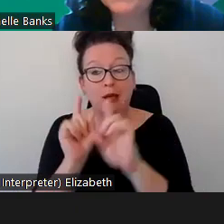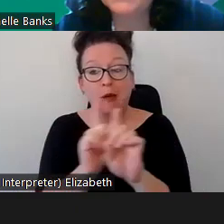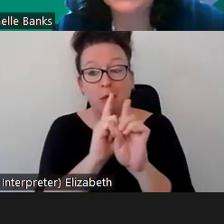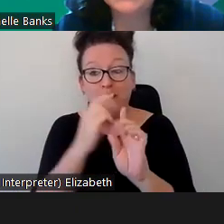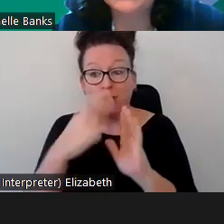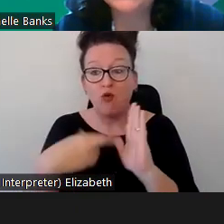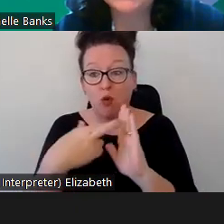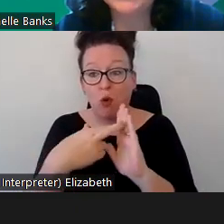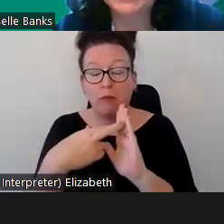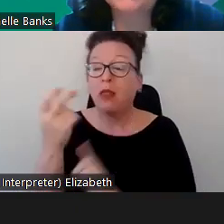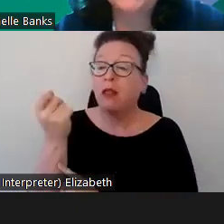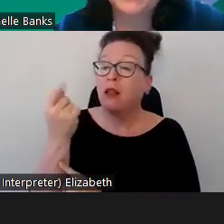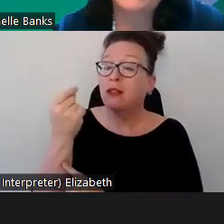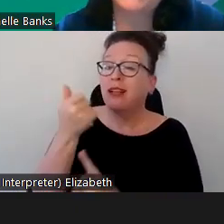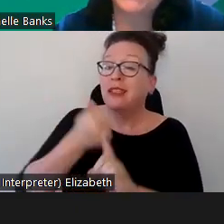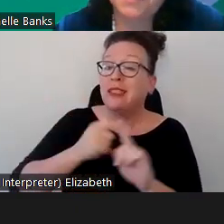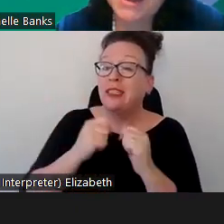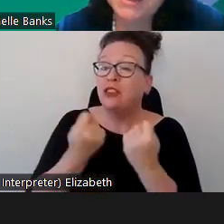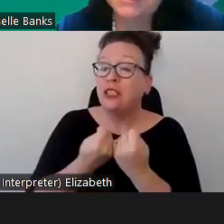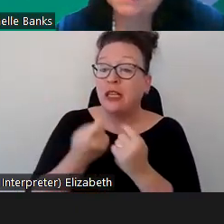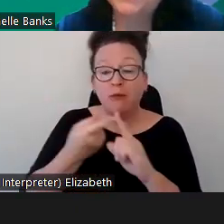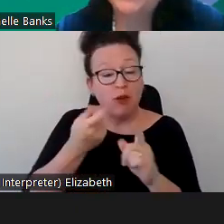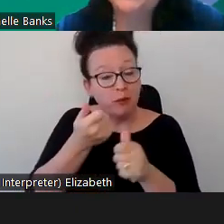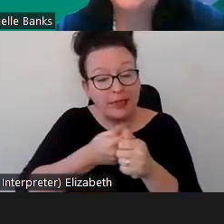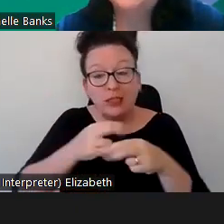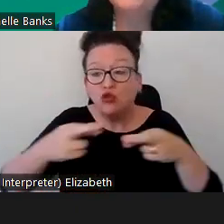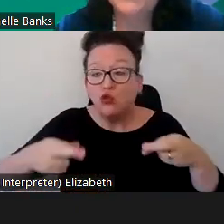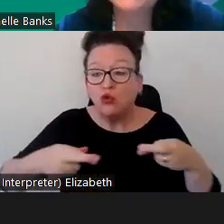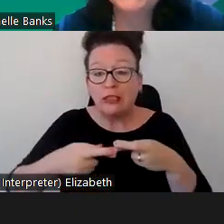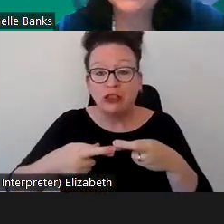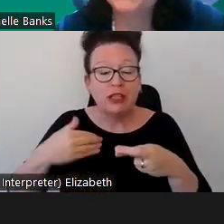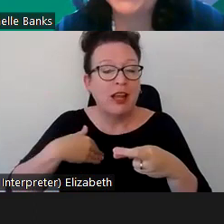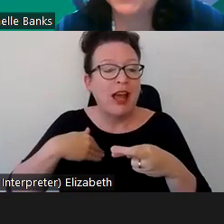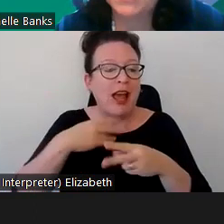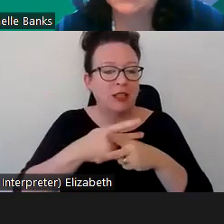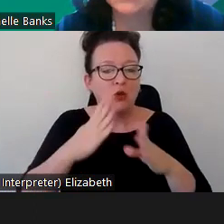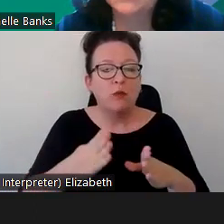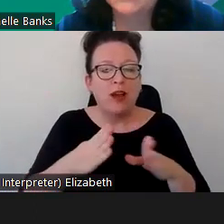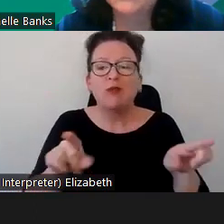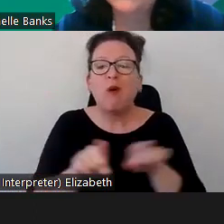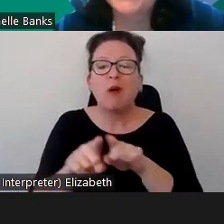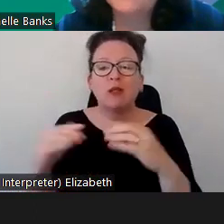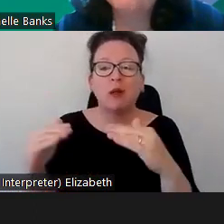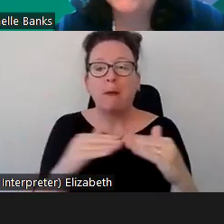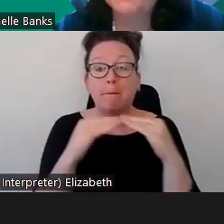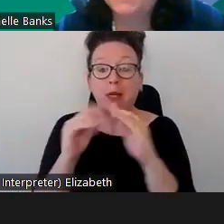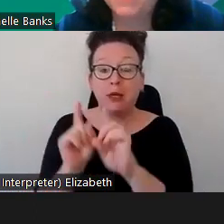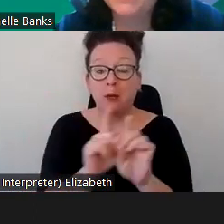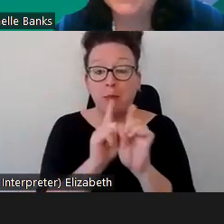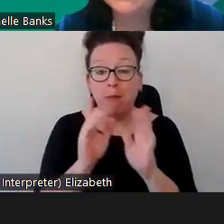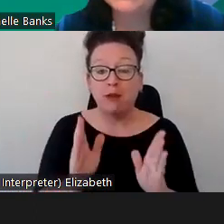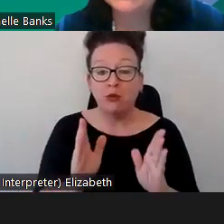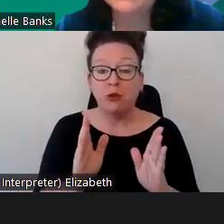team in each region has a supervisor, has a peer mentor. We have